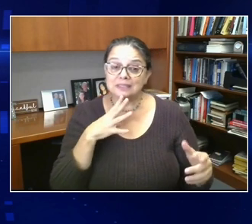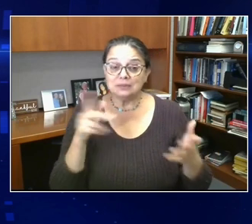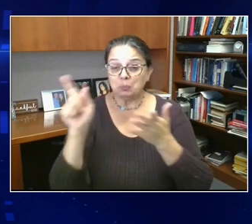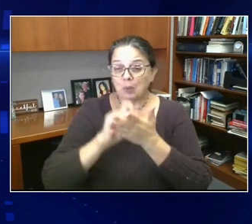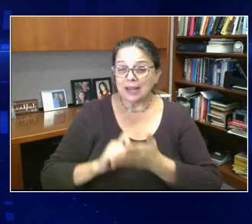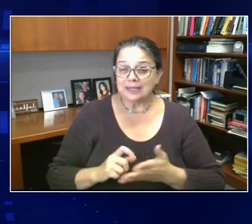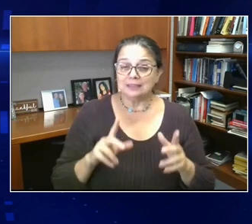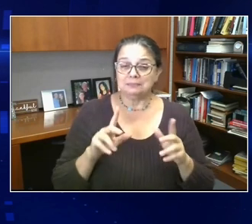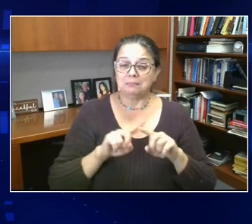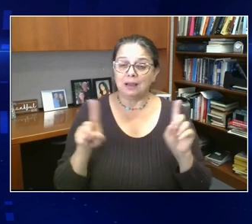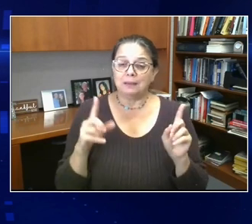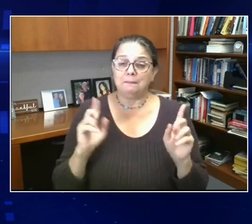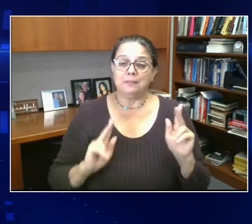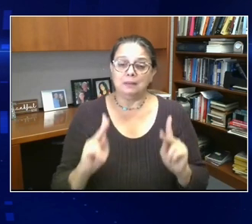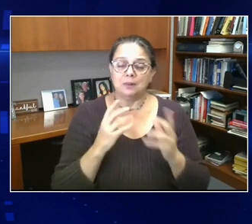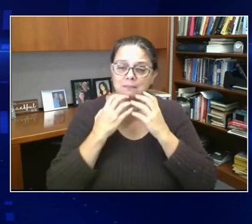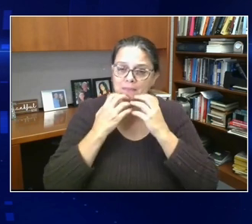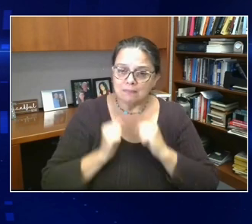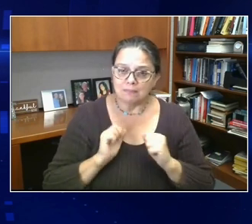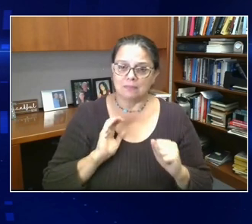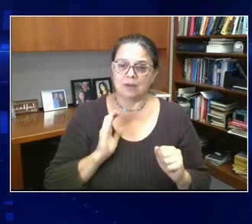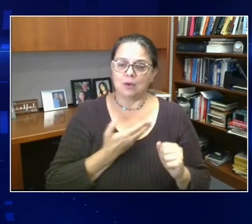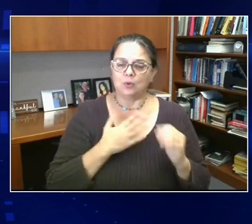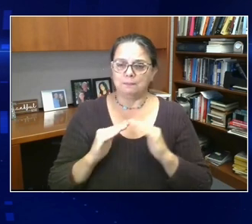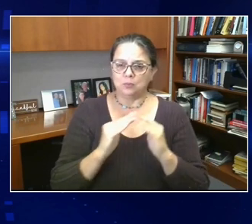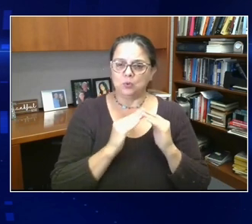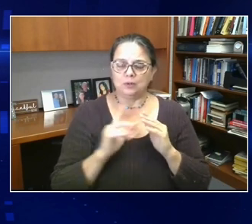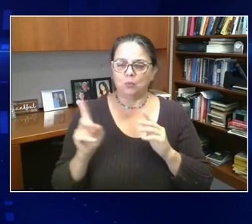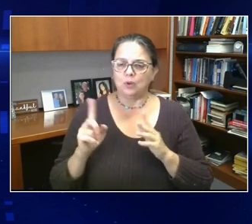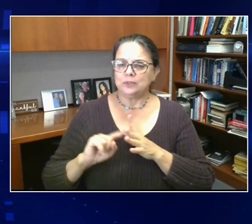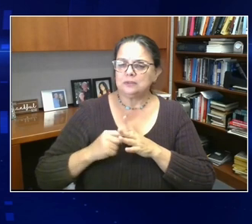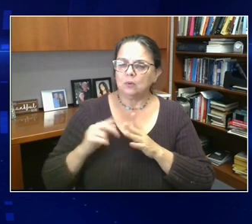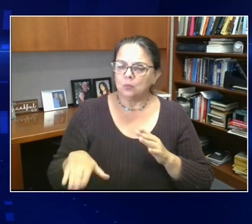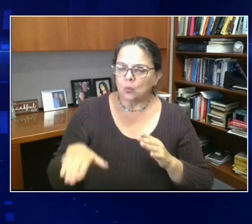modality. We all value the communities that we come from.